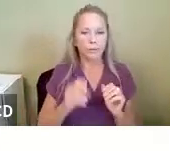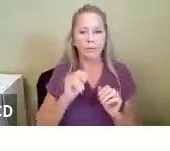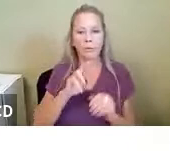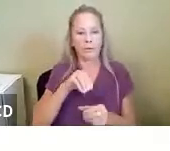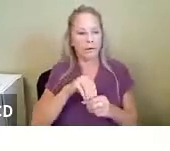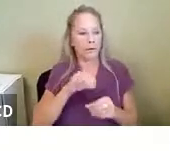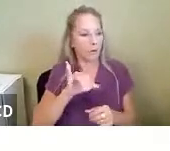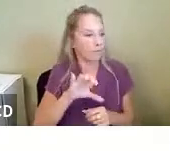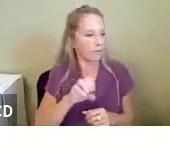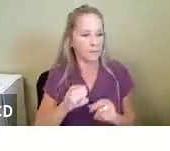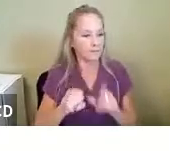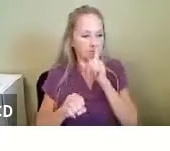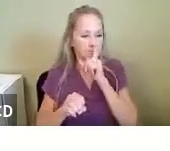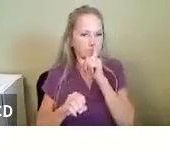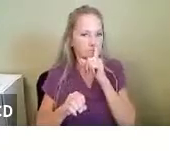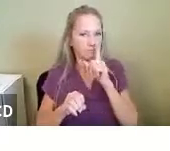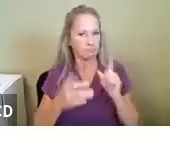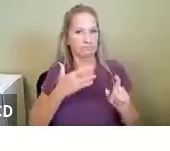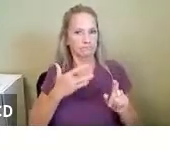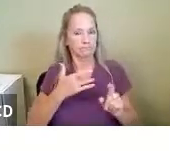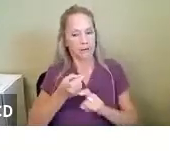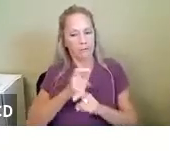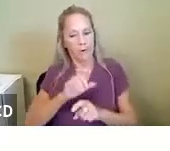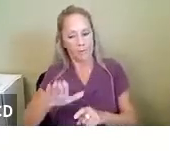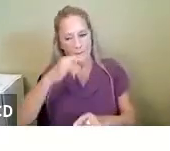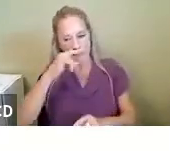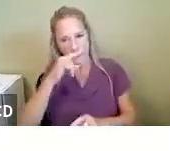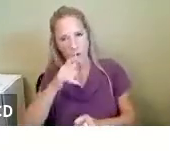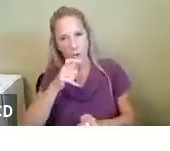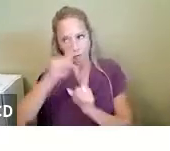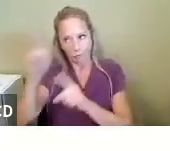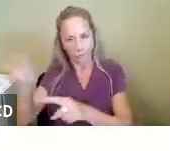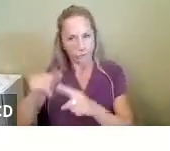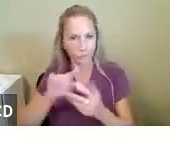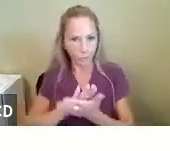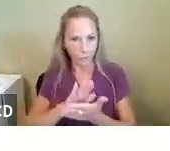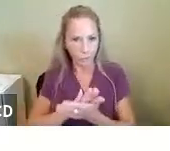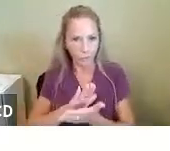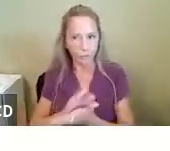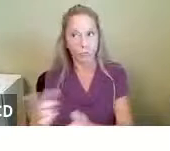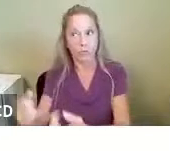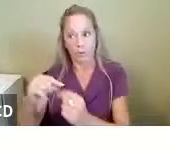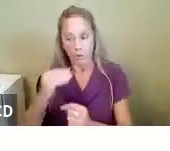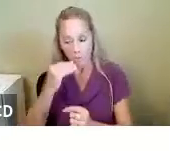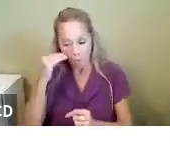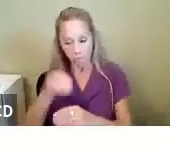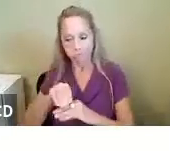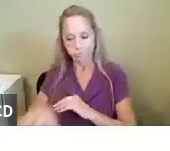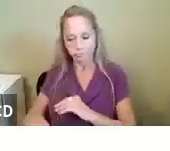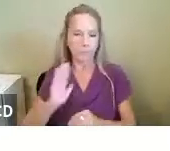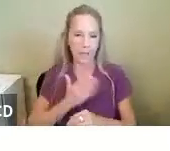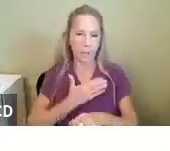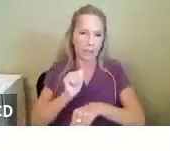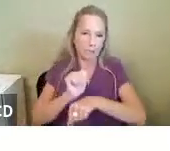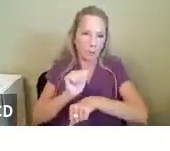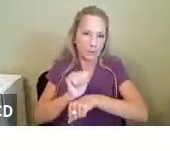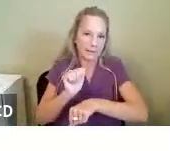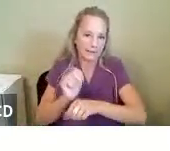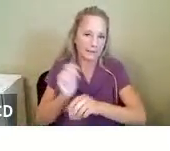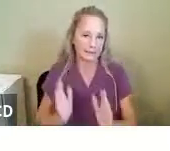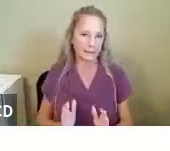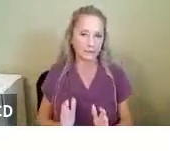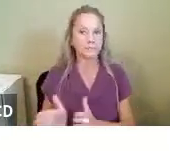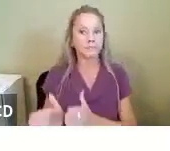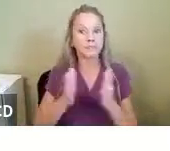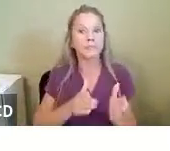The next slide will show you again, just really quickly, why people are isolating. That wheel doesn't really change. The biggest one